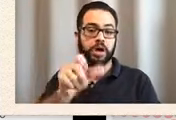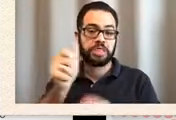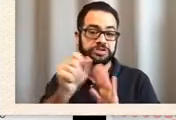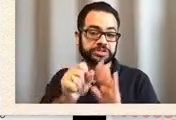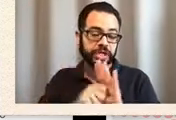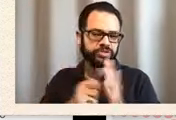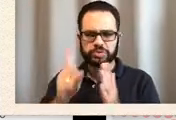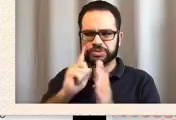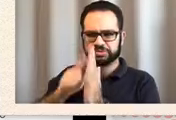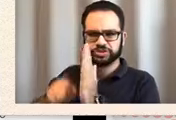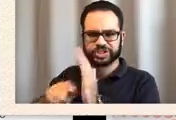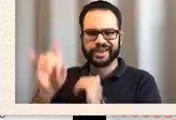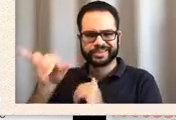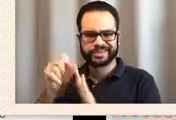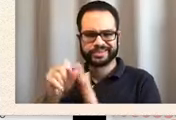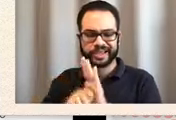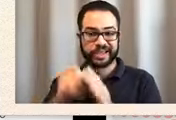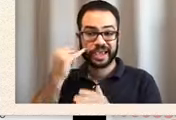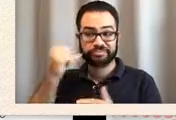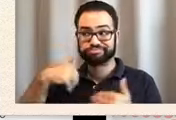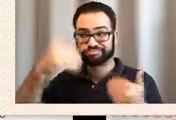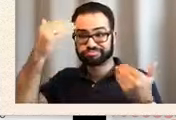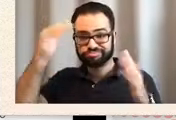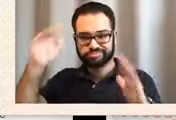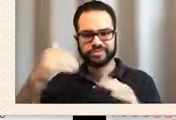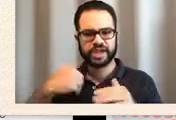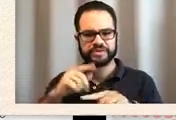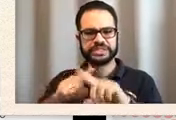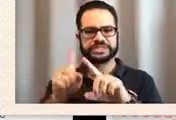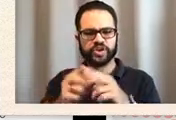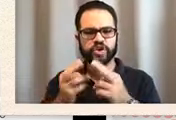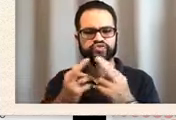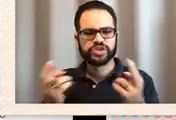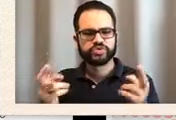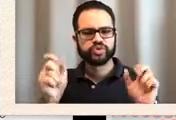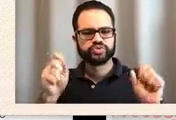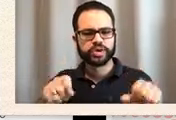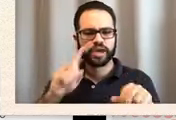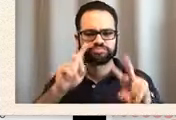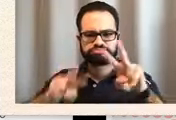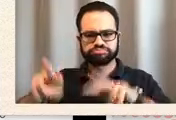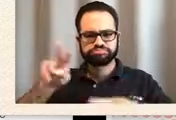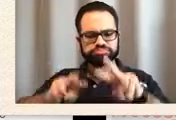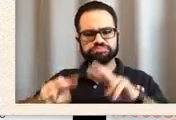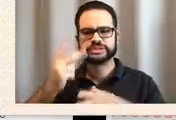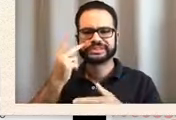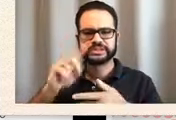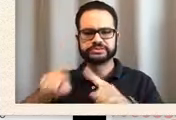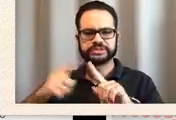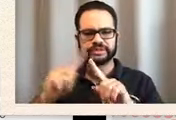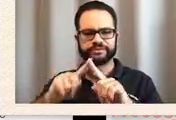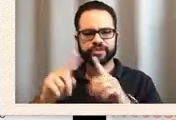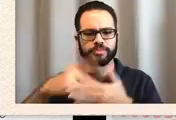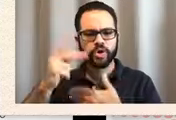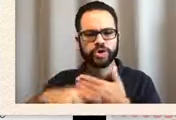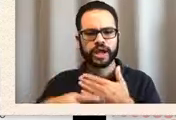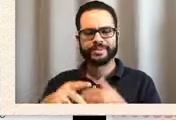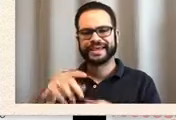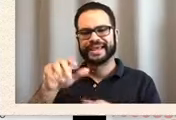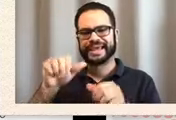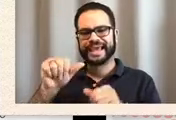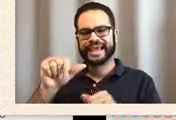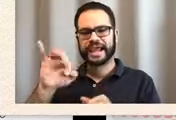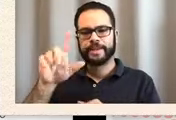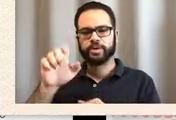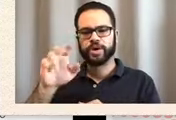that out. If you're unsure, there's a couple resources out there that kind of shows you all the programs. ABLE NRC is